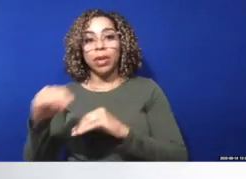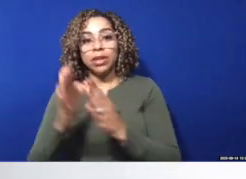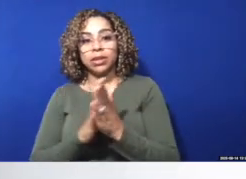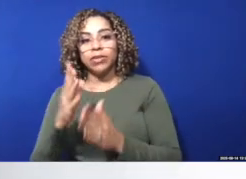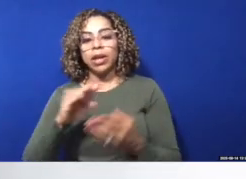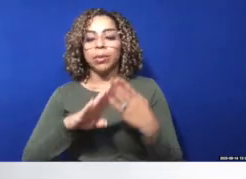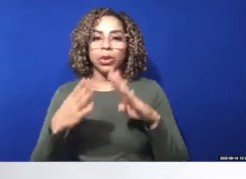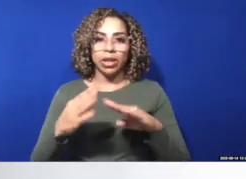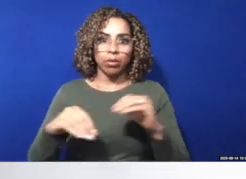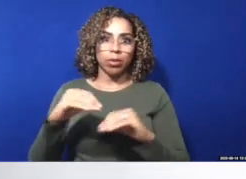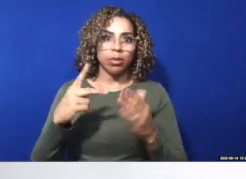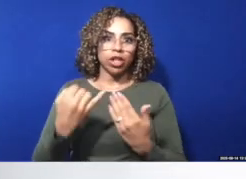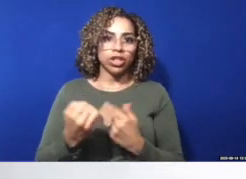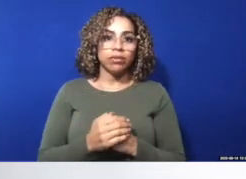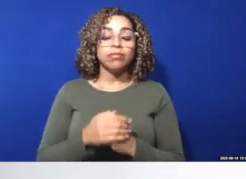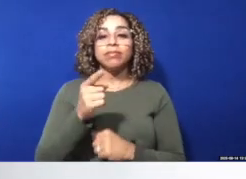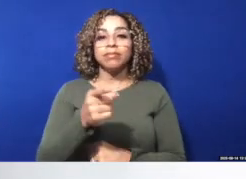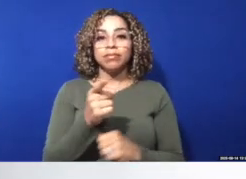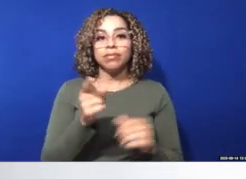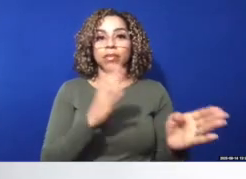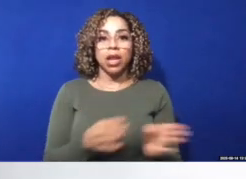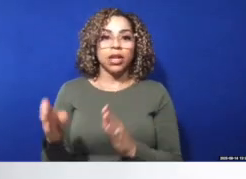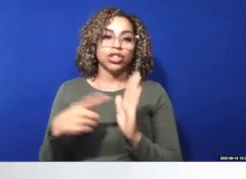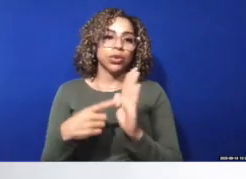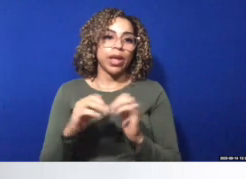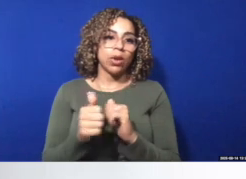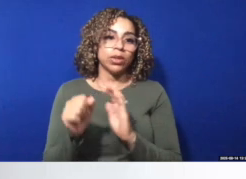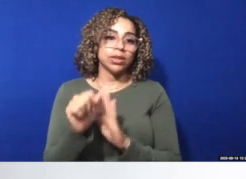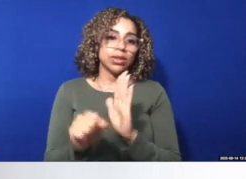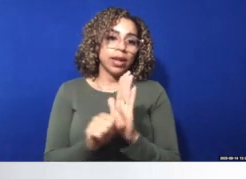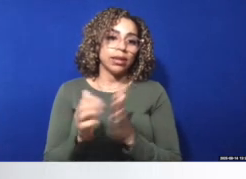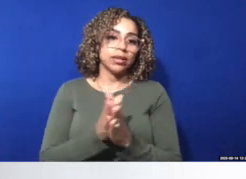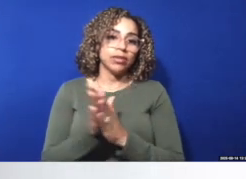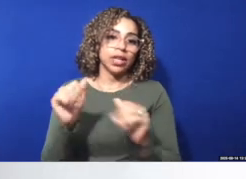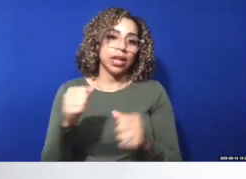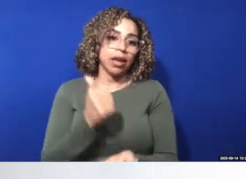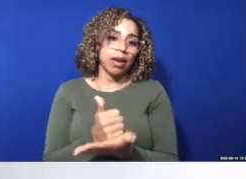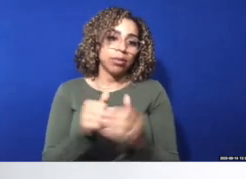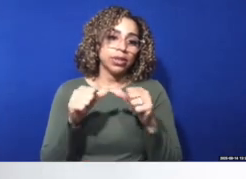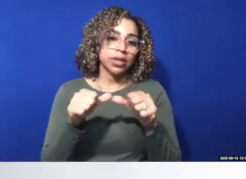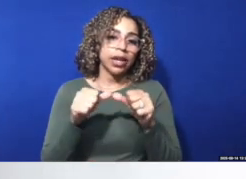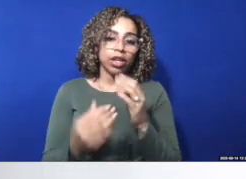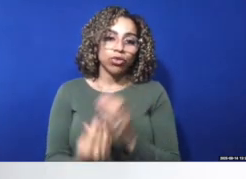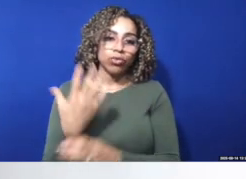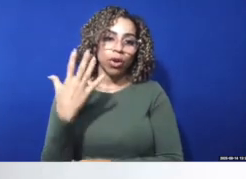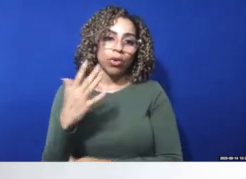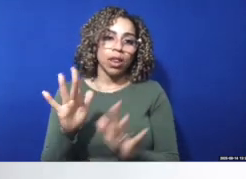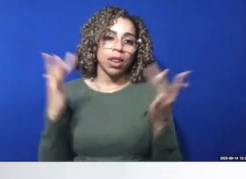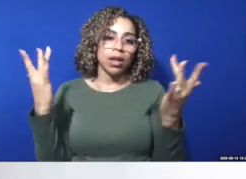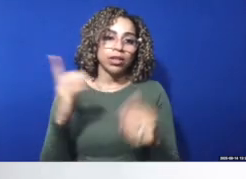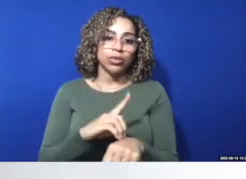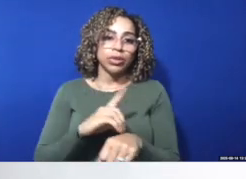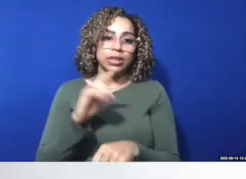The strategy serves as a roadmap showing how state incentives can help sustain and grow the light-duty zero-emission vehicle market in